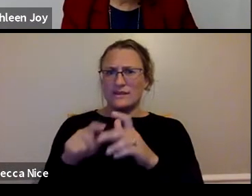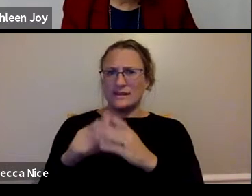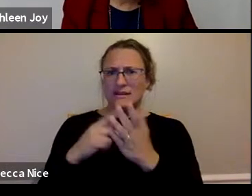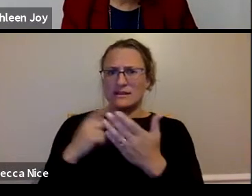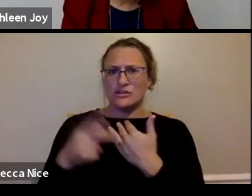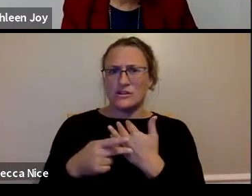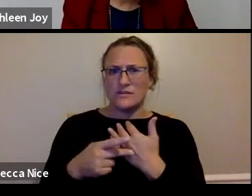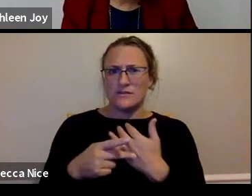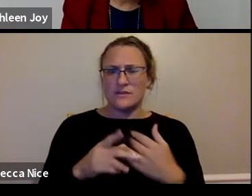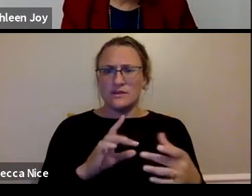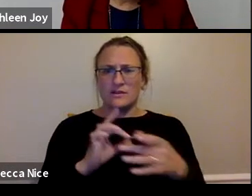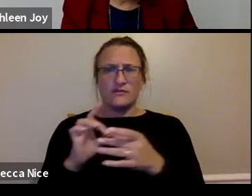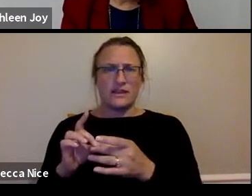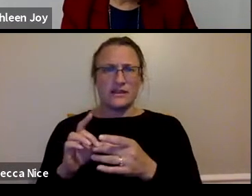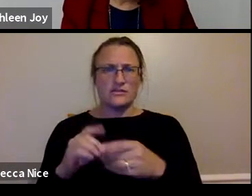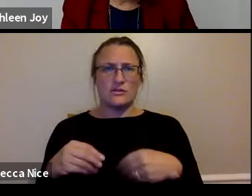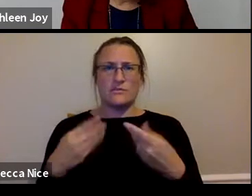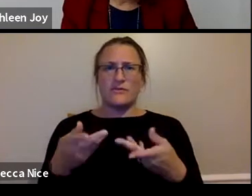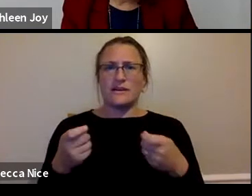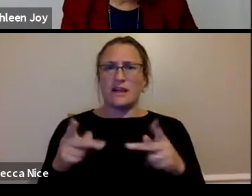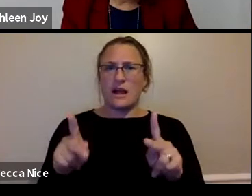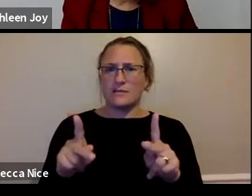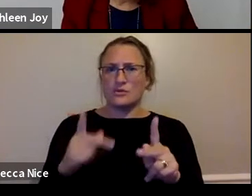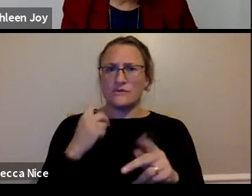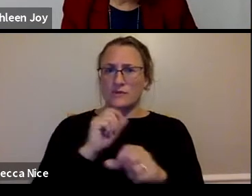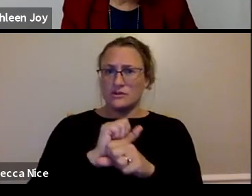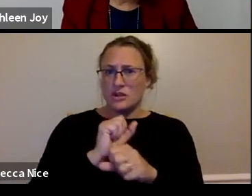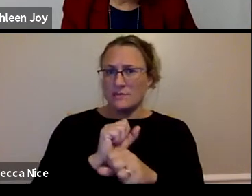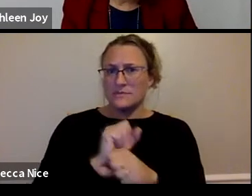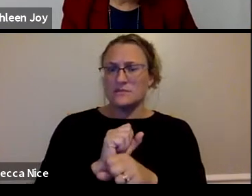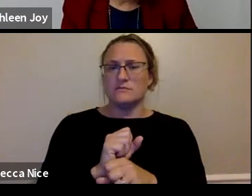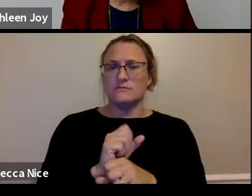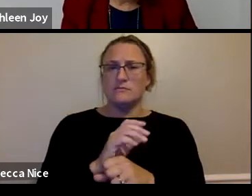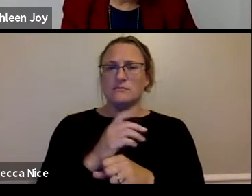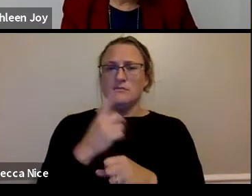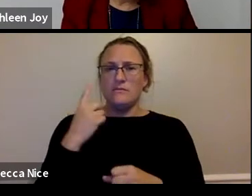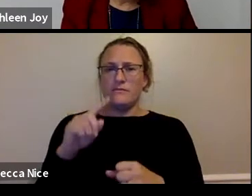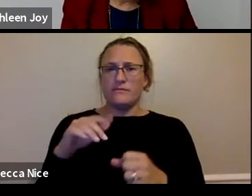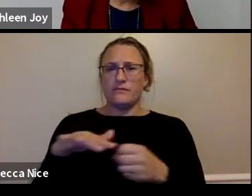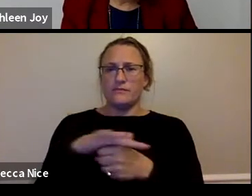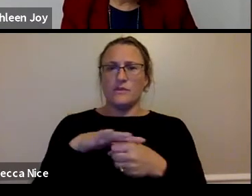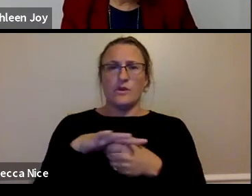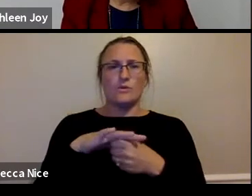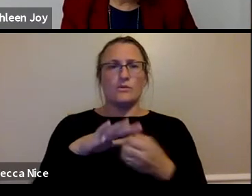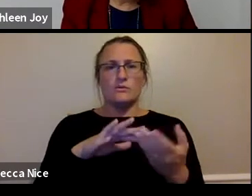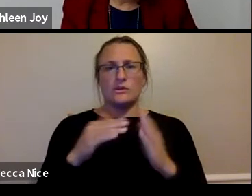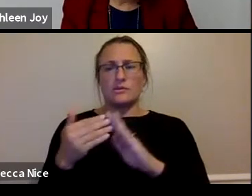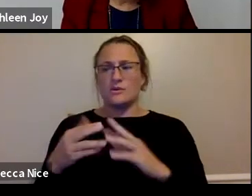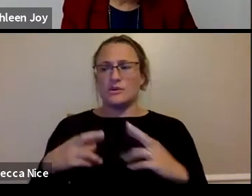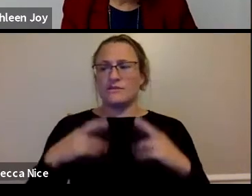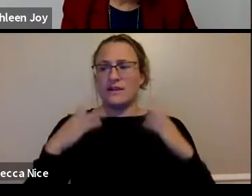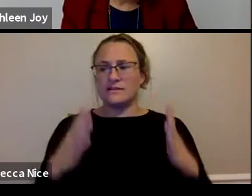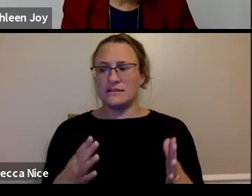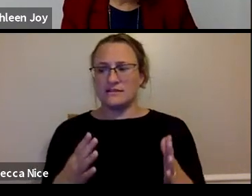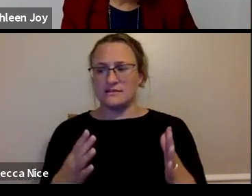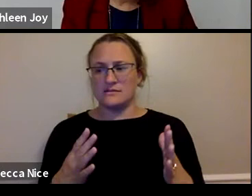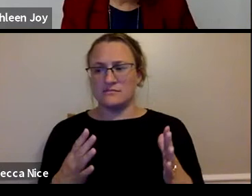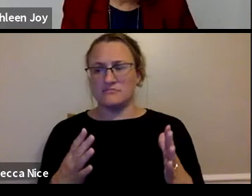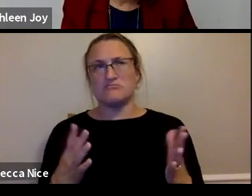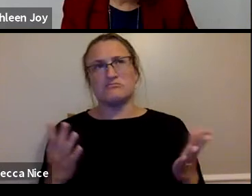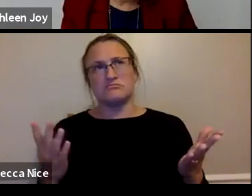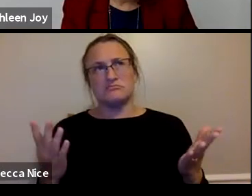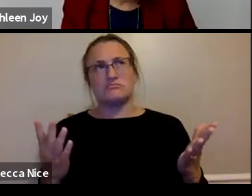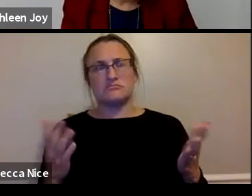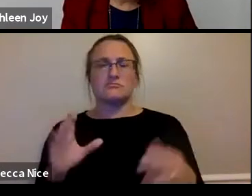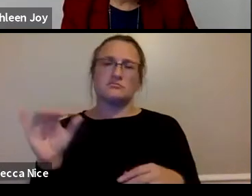regards to providing opportunities to employment for local community residents. I think that